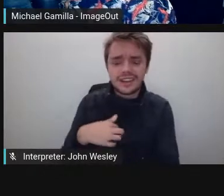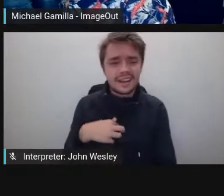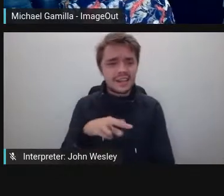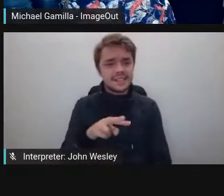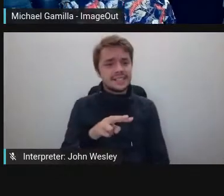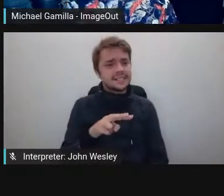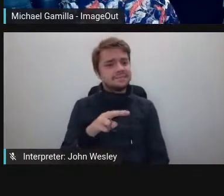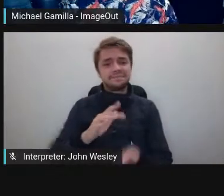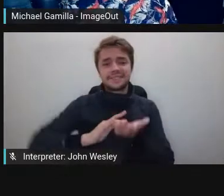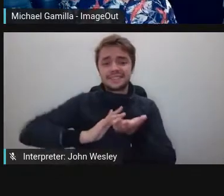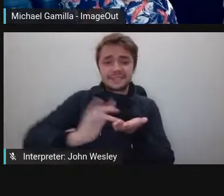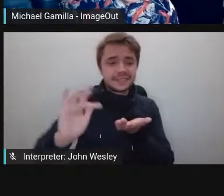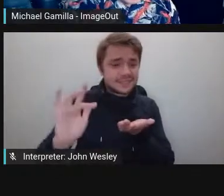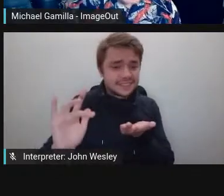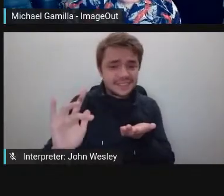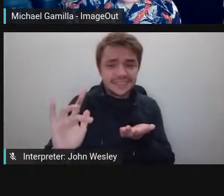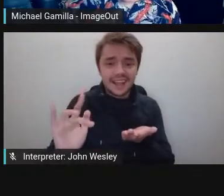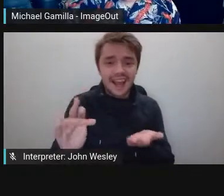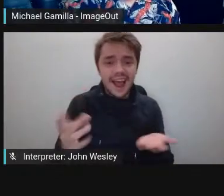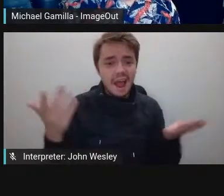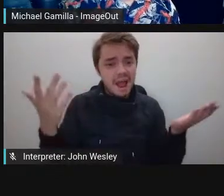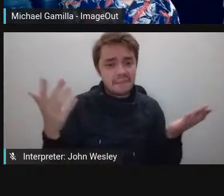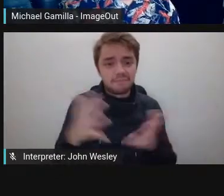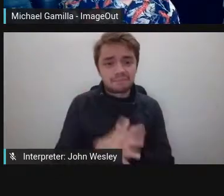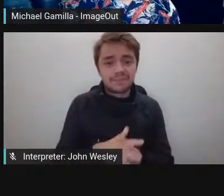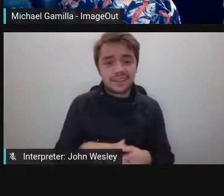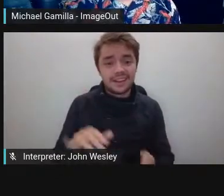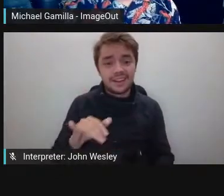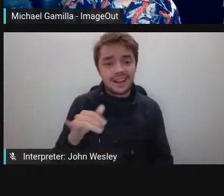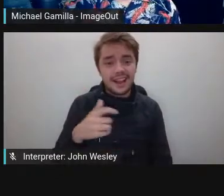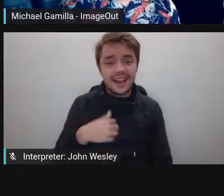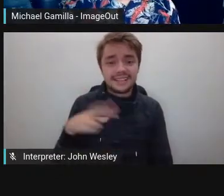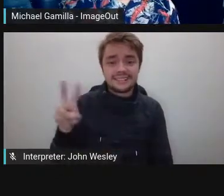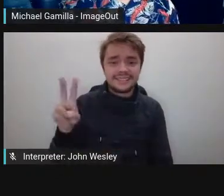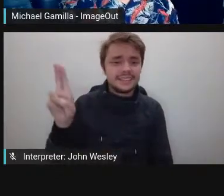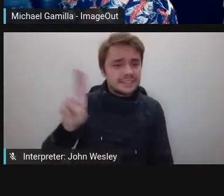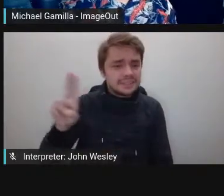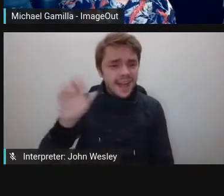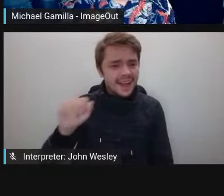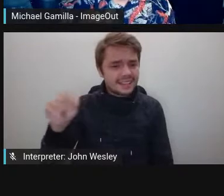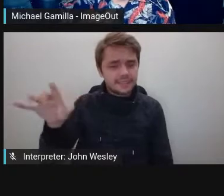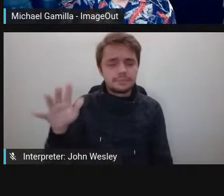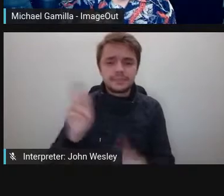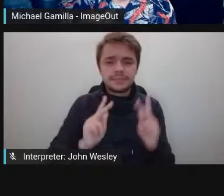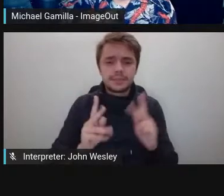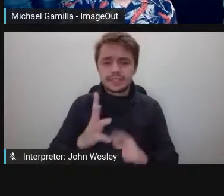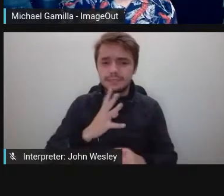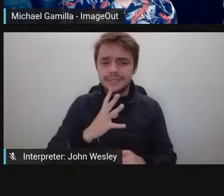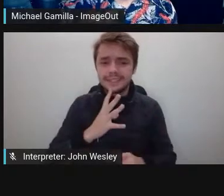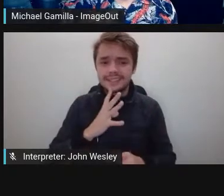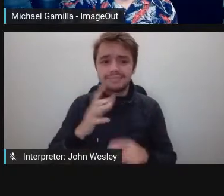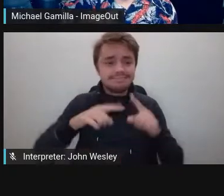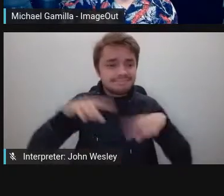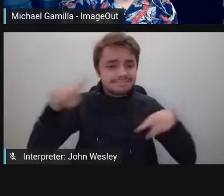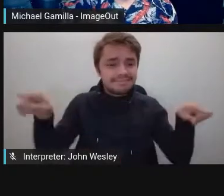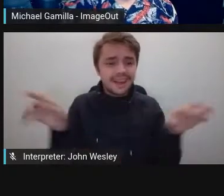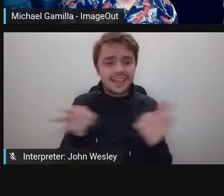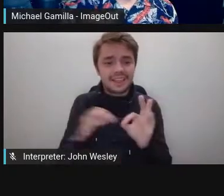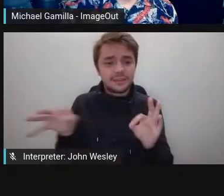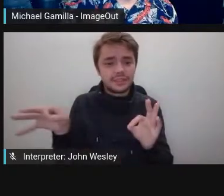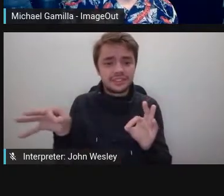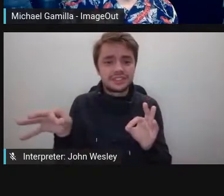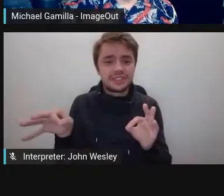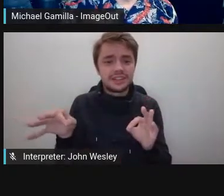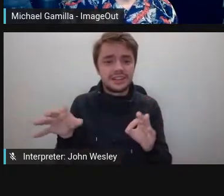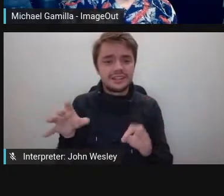me feel bad, because in that country, in the US, people speak in different languages. And it's great to speak in different languages,